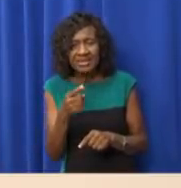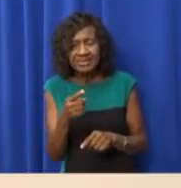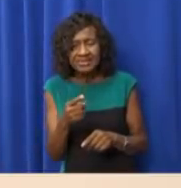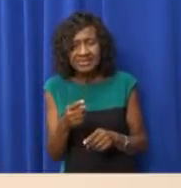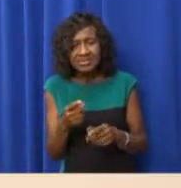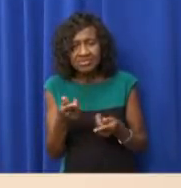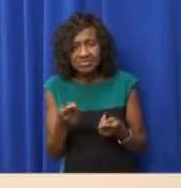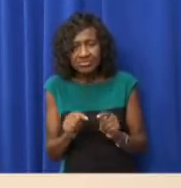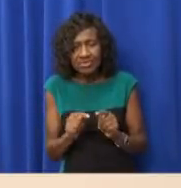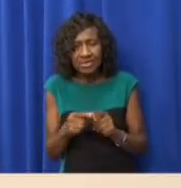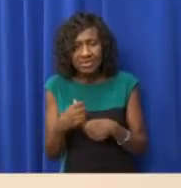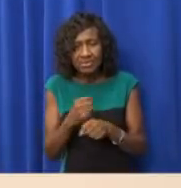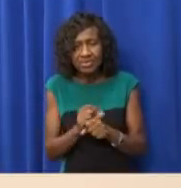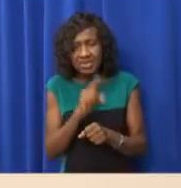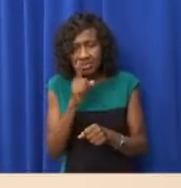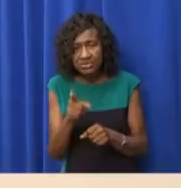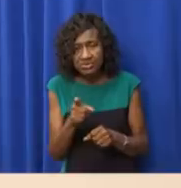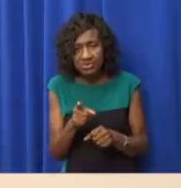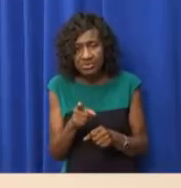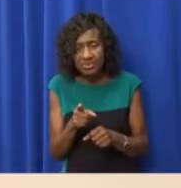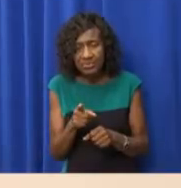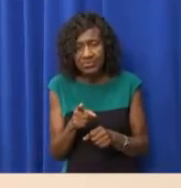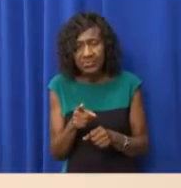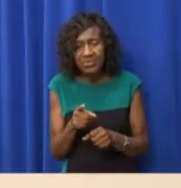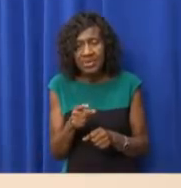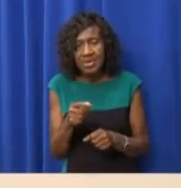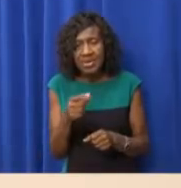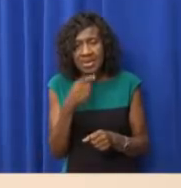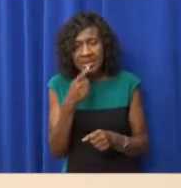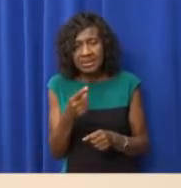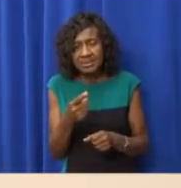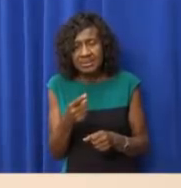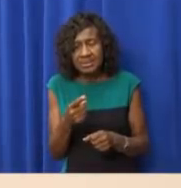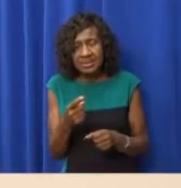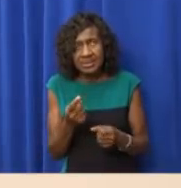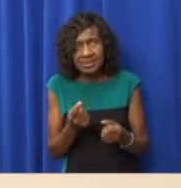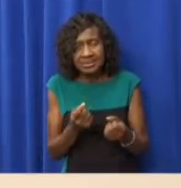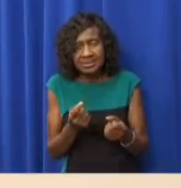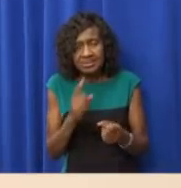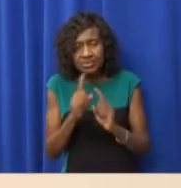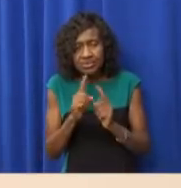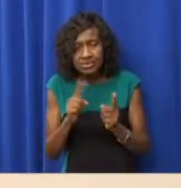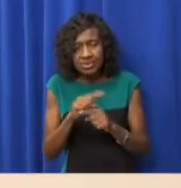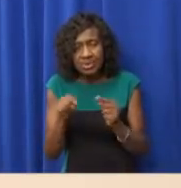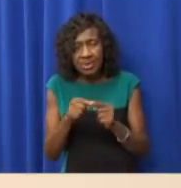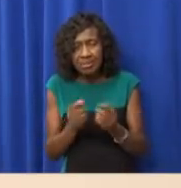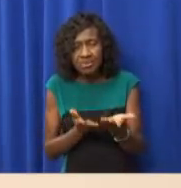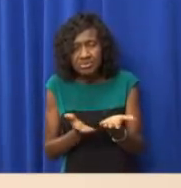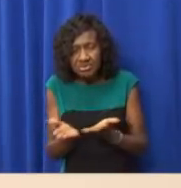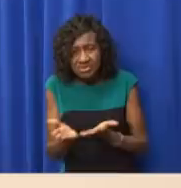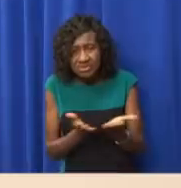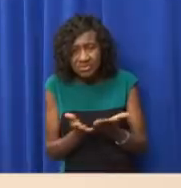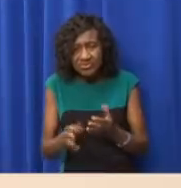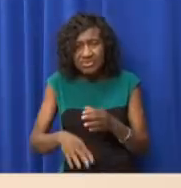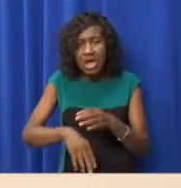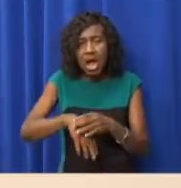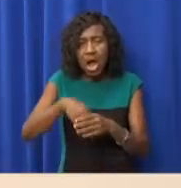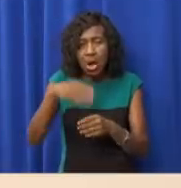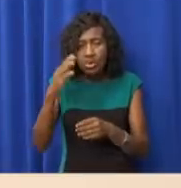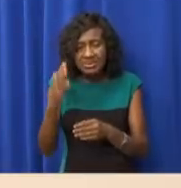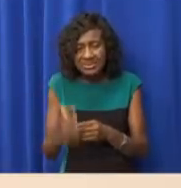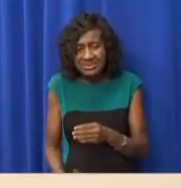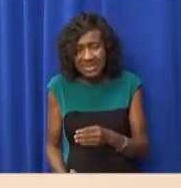the requirements. Because all we're talking about now is service outside. So all the preparation of